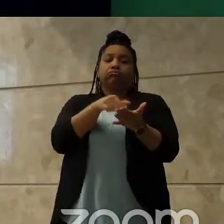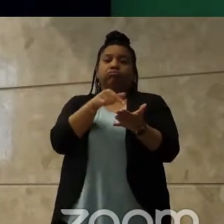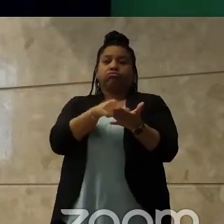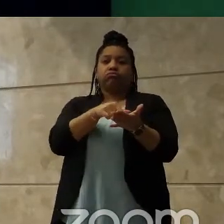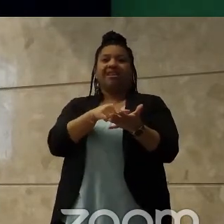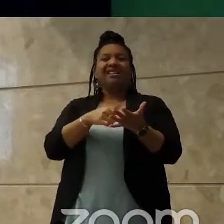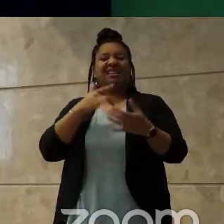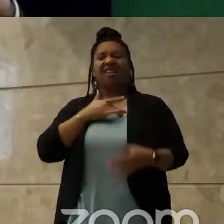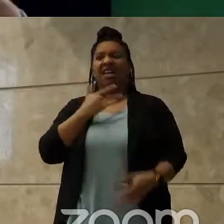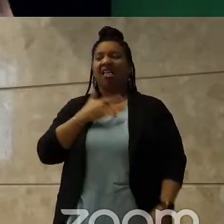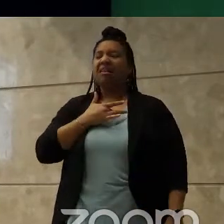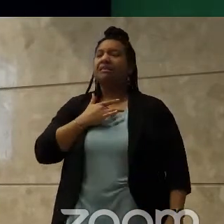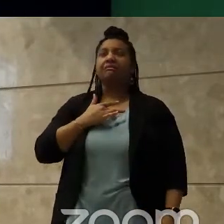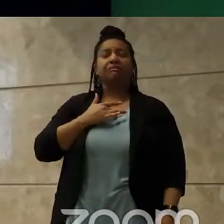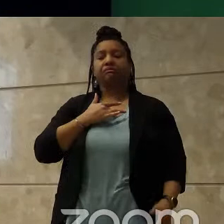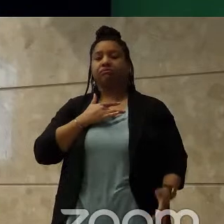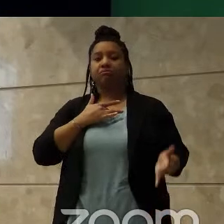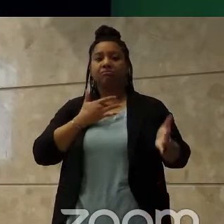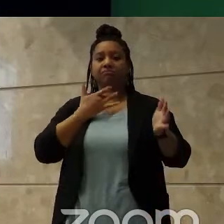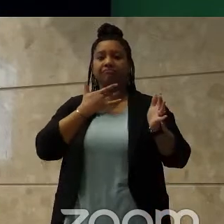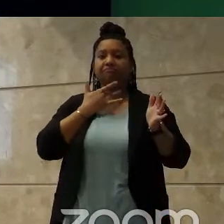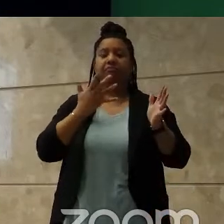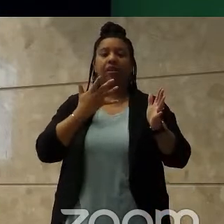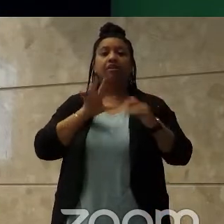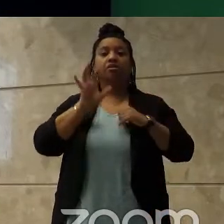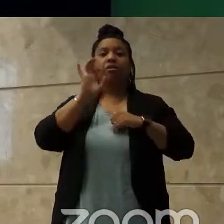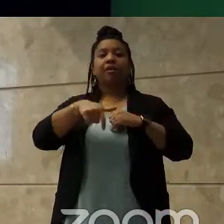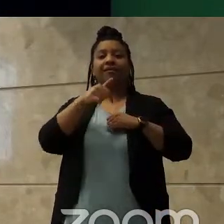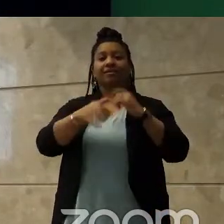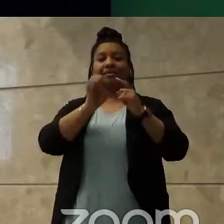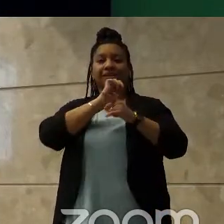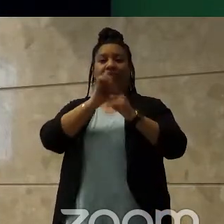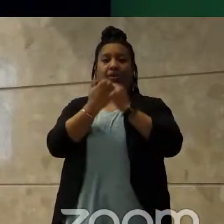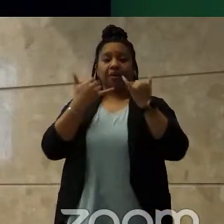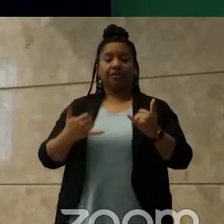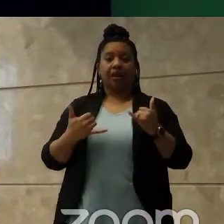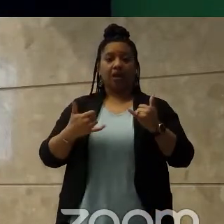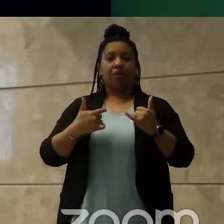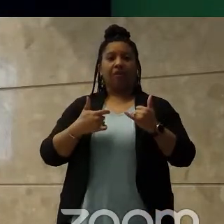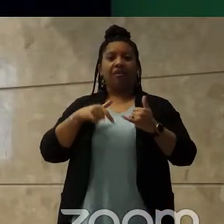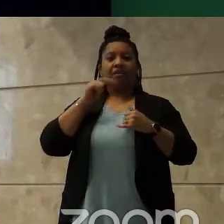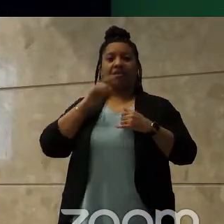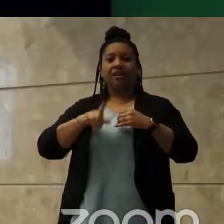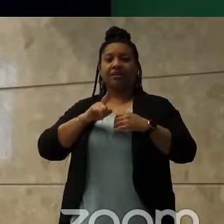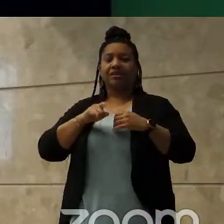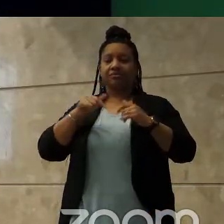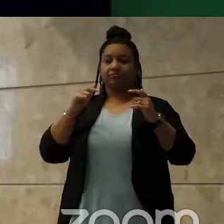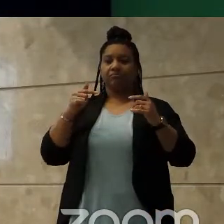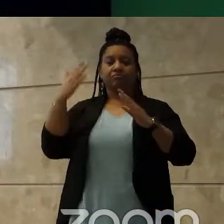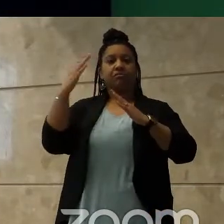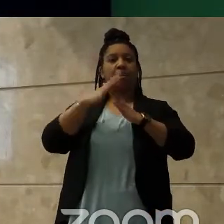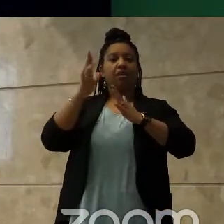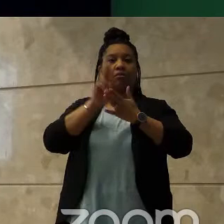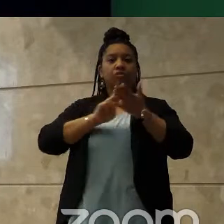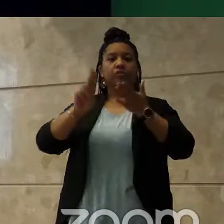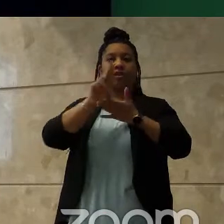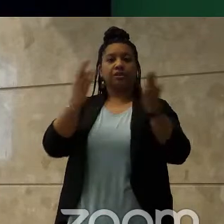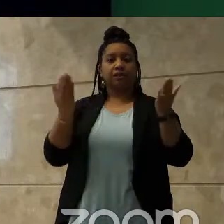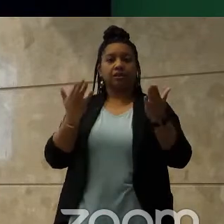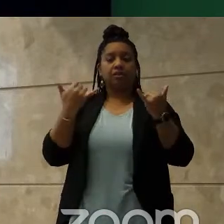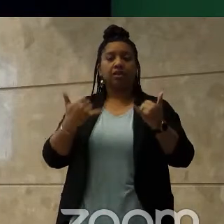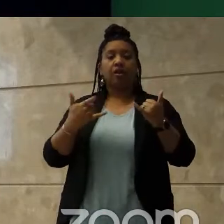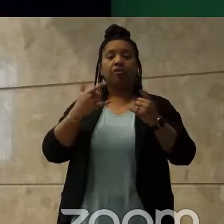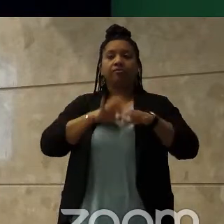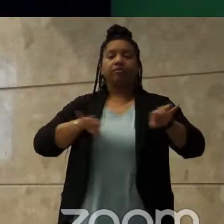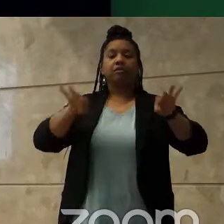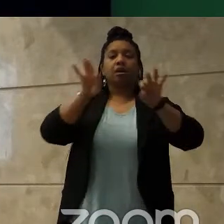that's where we are in this privileged environment at this major research university. It is important for us to think